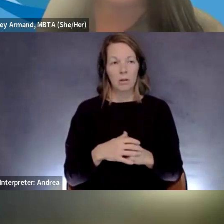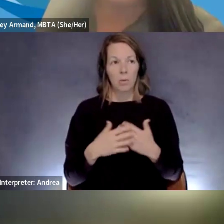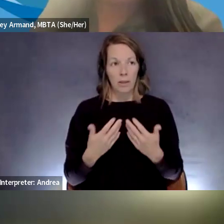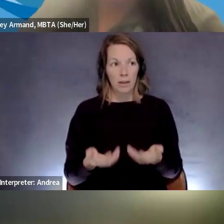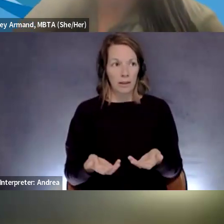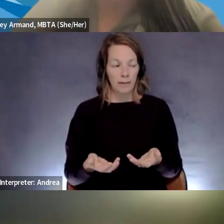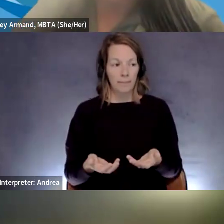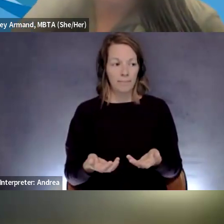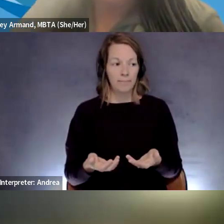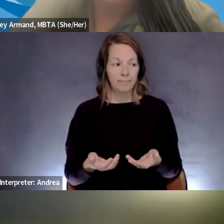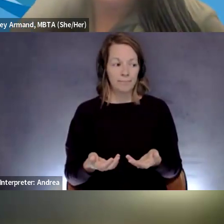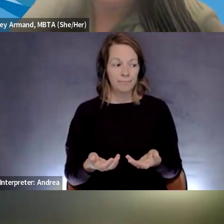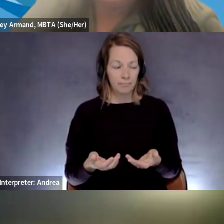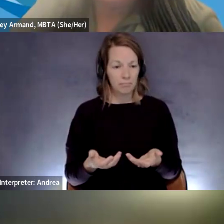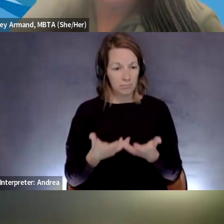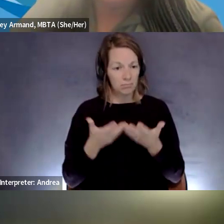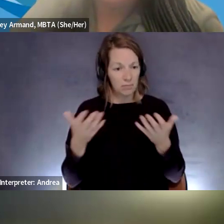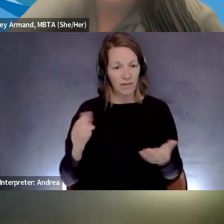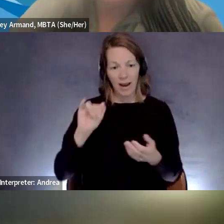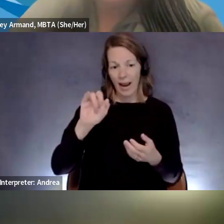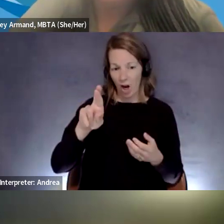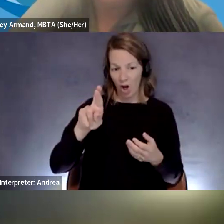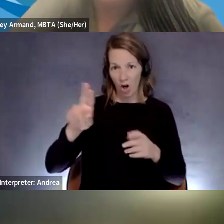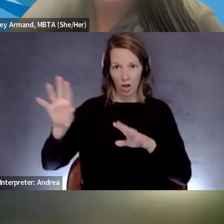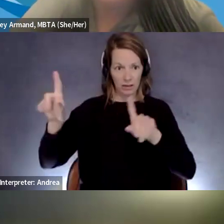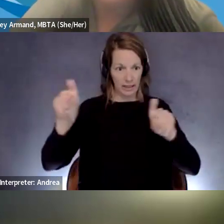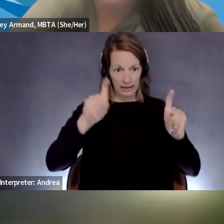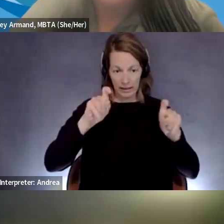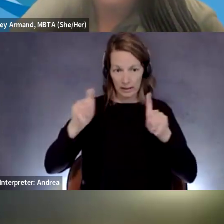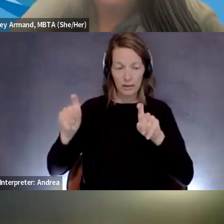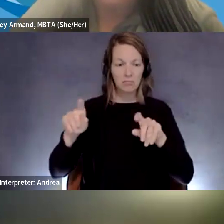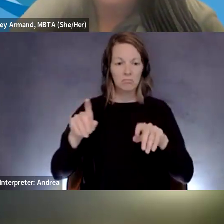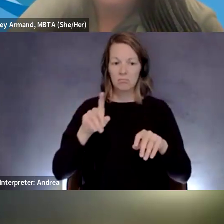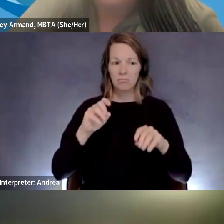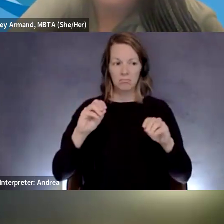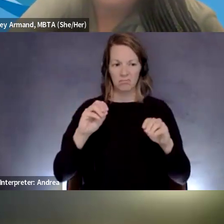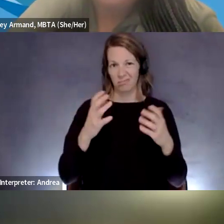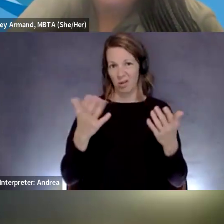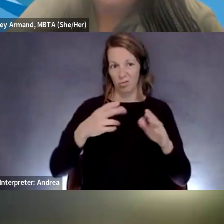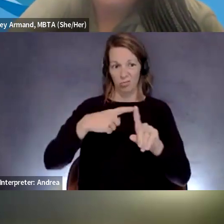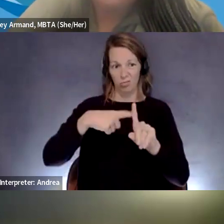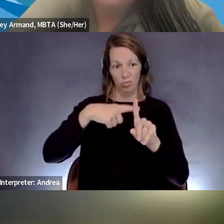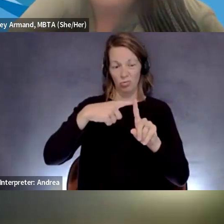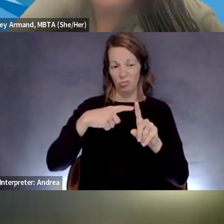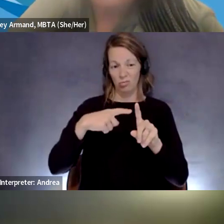We did a significant amount of air testing. We never got a reading above